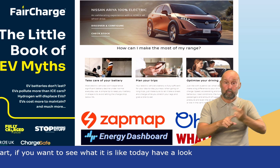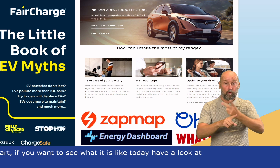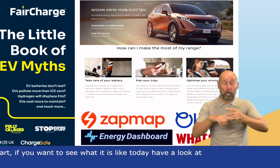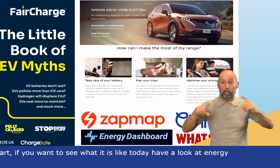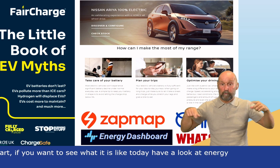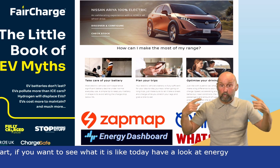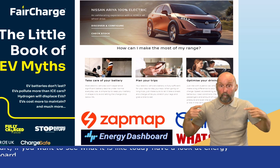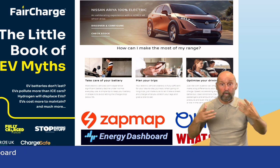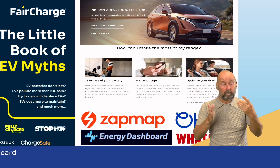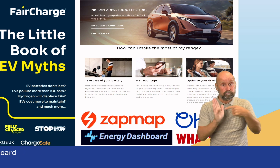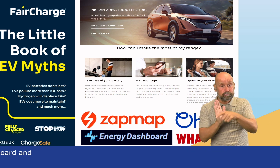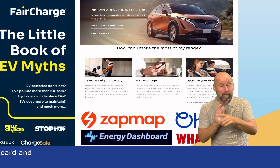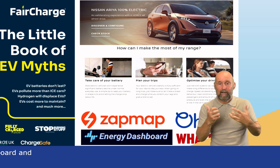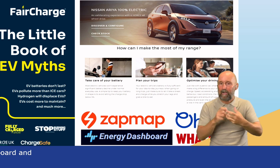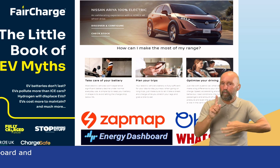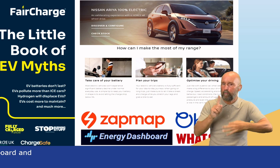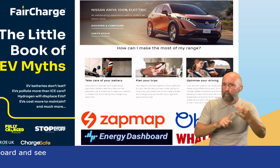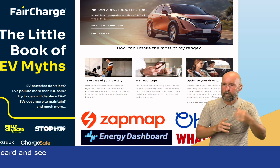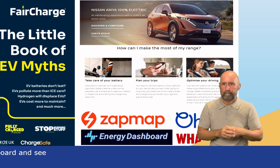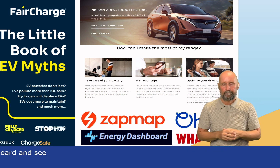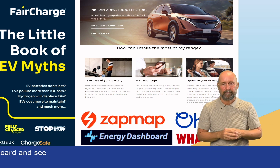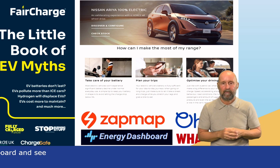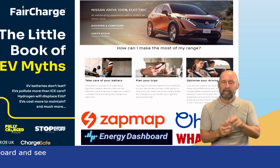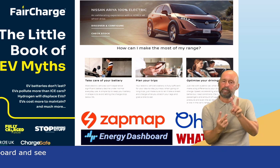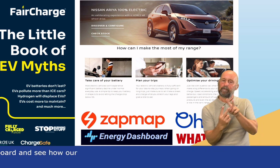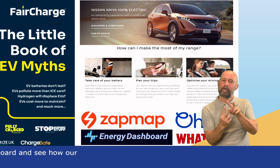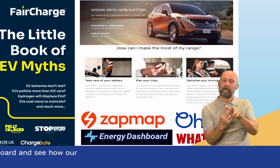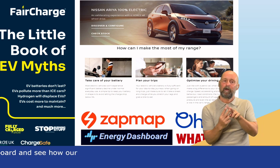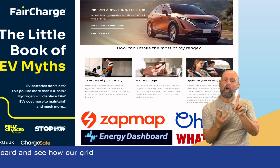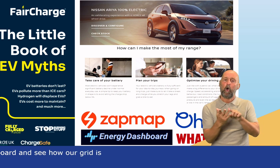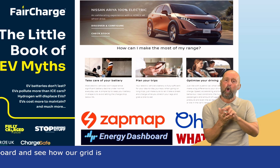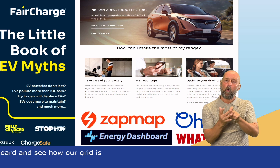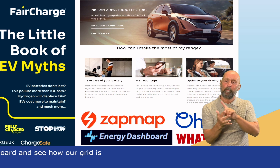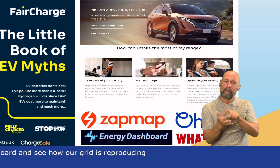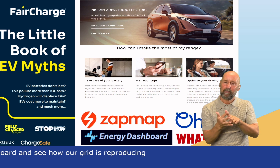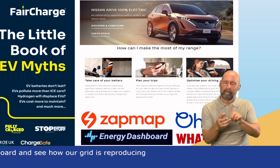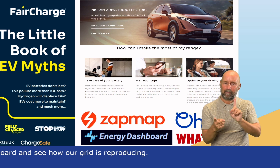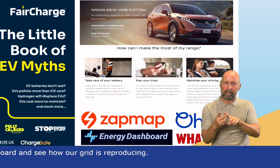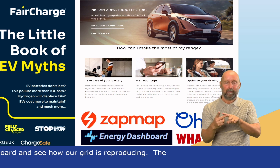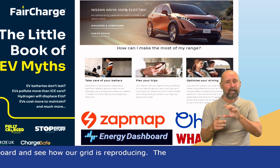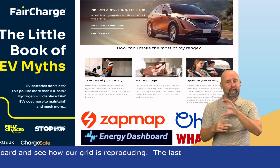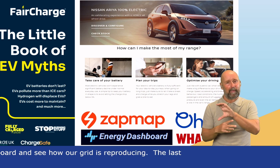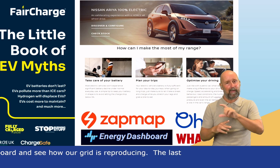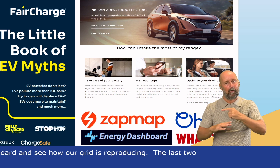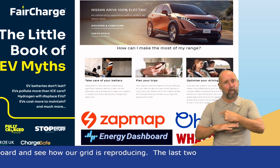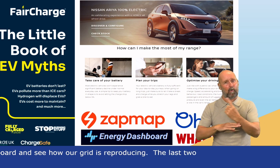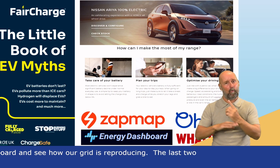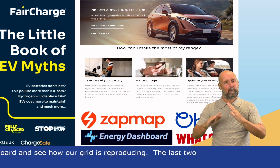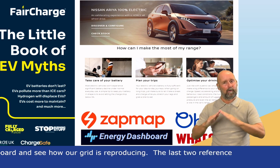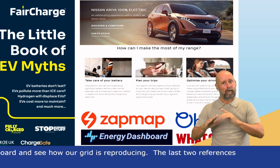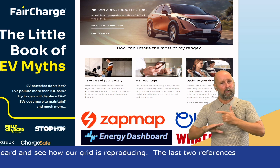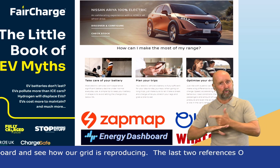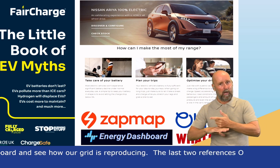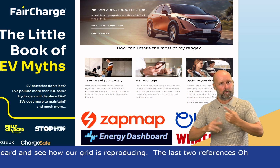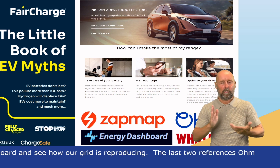and how does it improve going forward? And the last two references would be OMI and Wattcar. So OMI are the charger provider for your home charging, and Wattcar